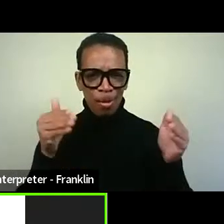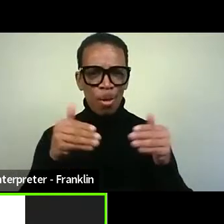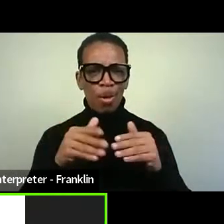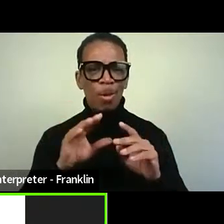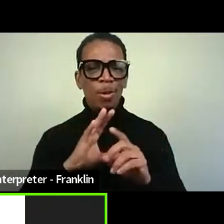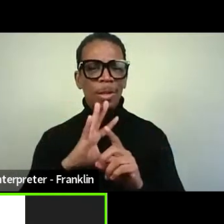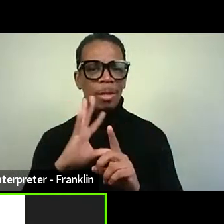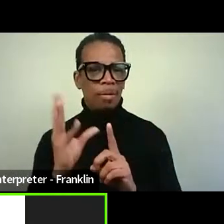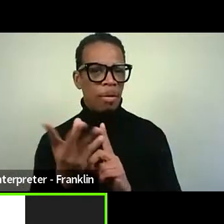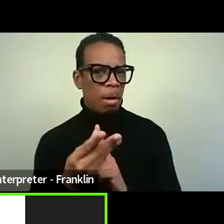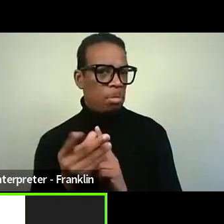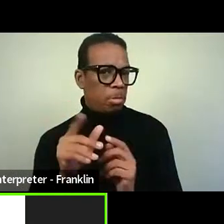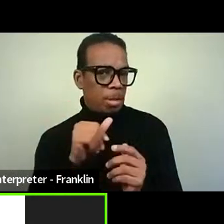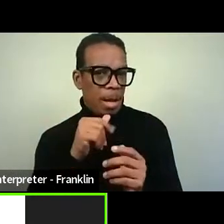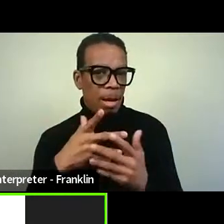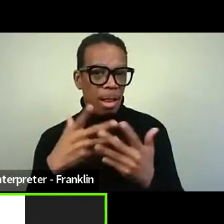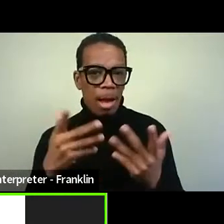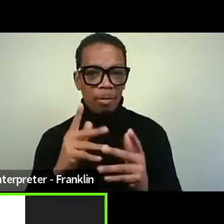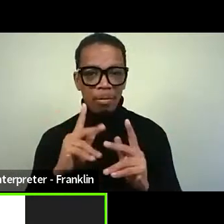where there's not a lot of us.